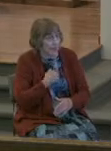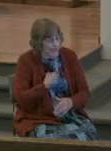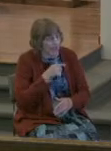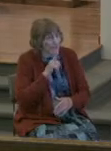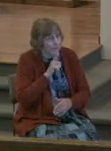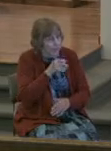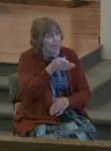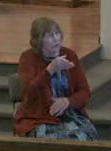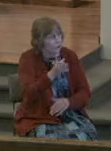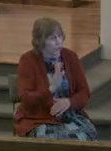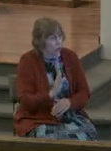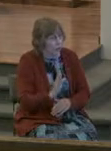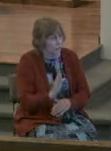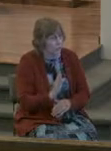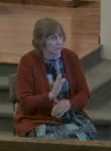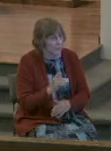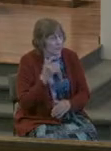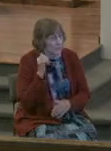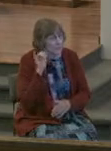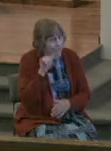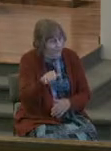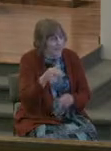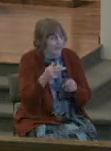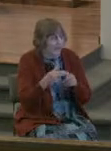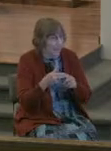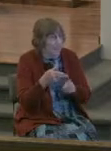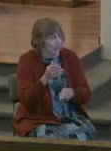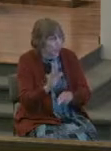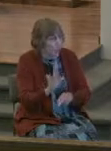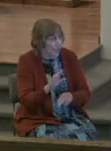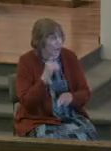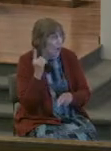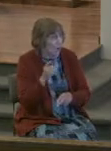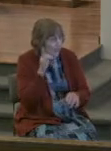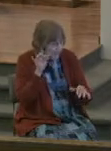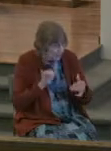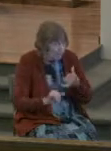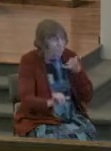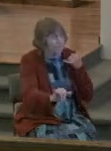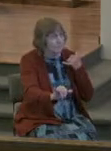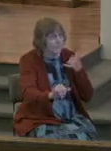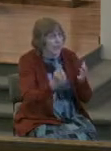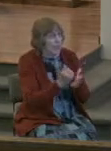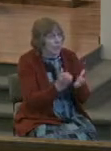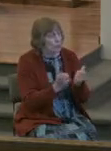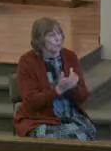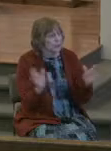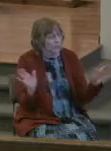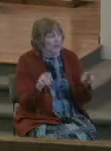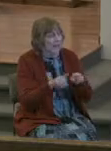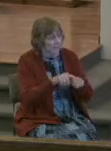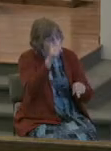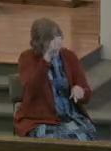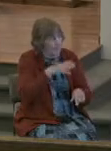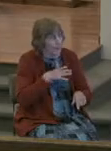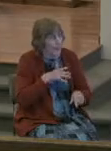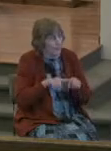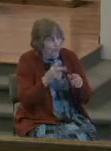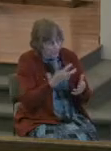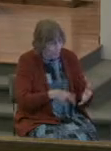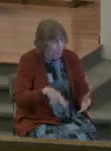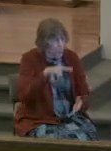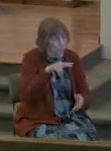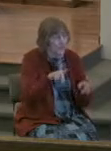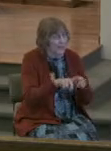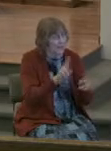am God. Because that's the name of God. He's always been. He was crucified as a man, but rose as